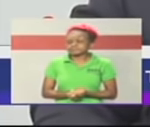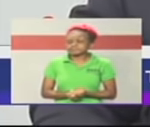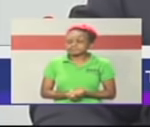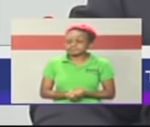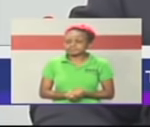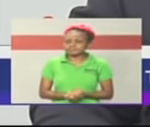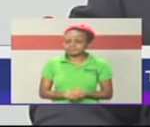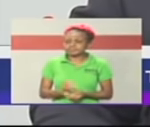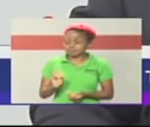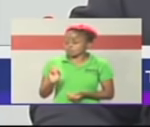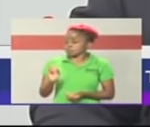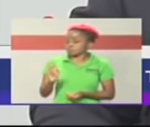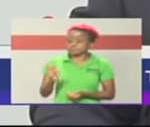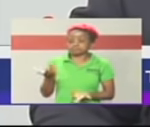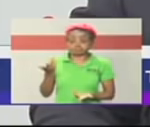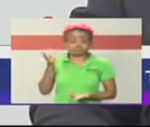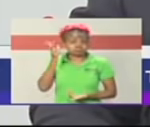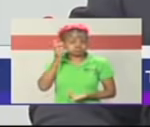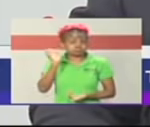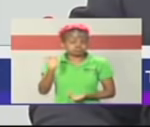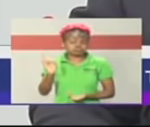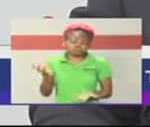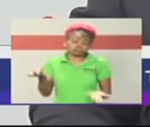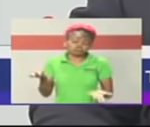Okay. One.